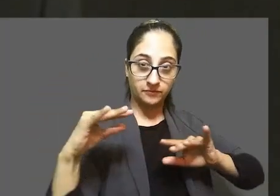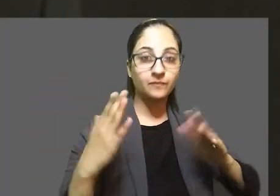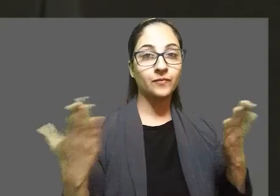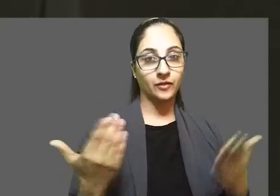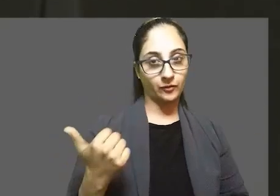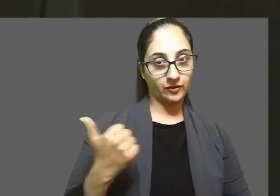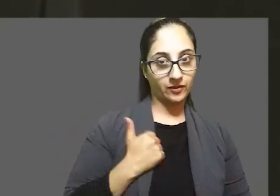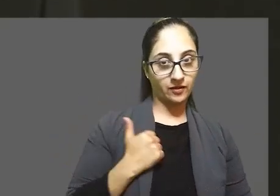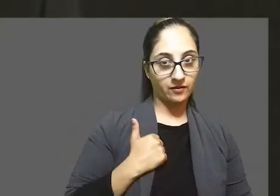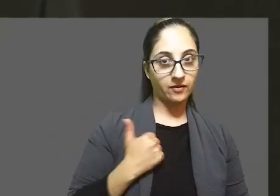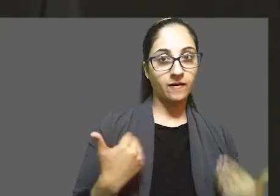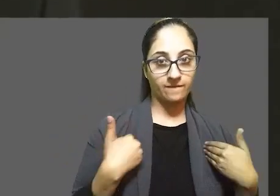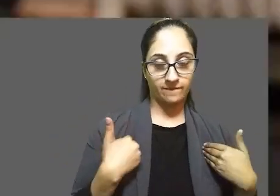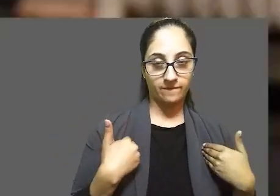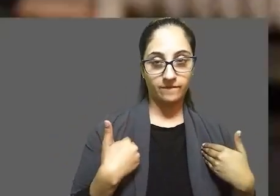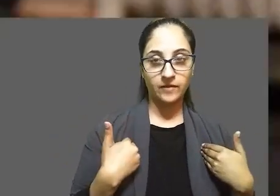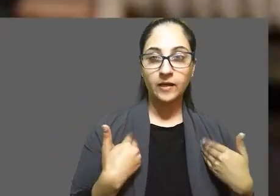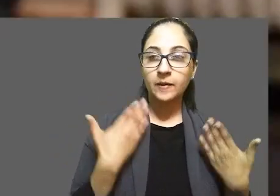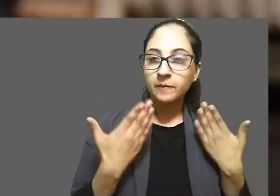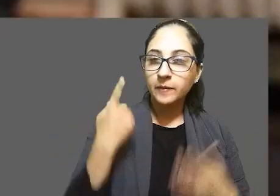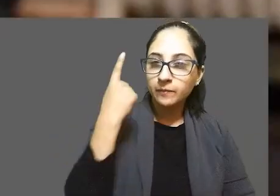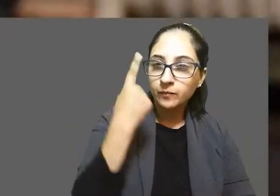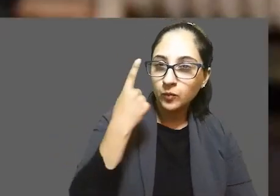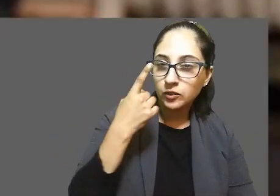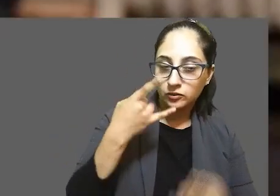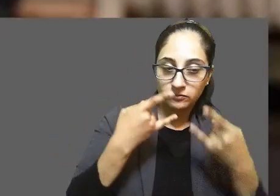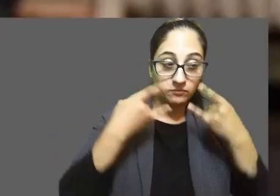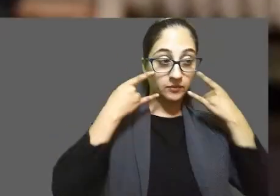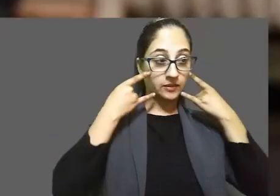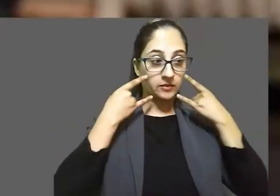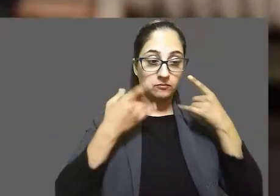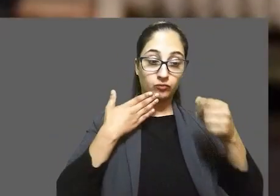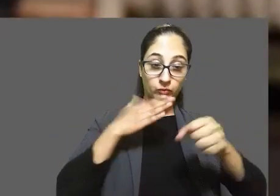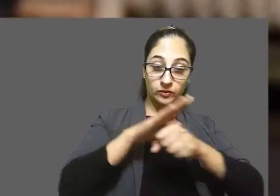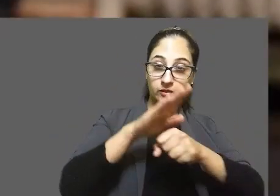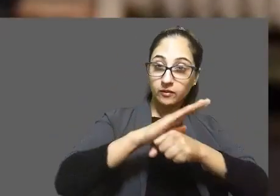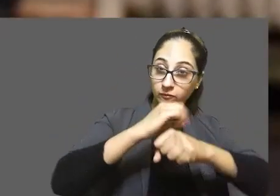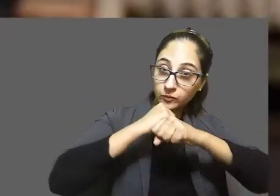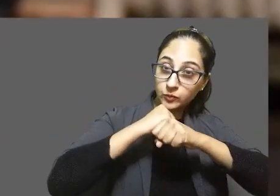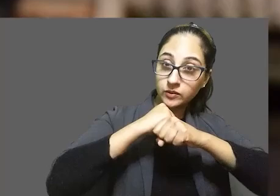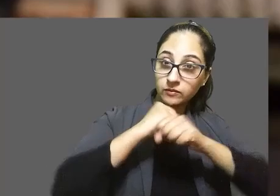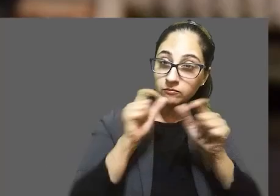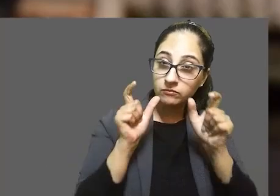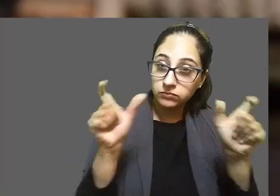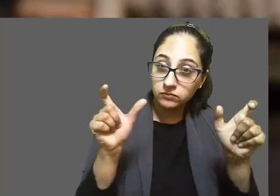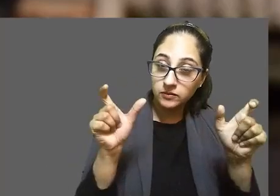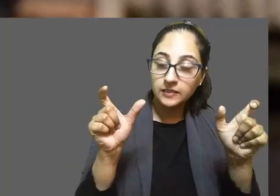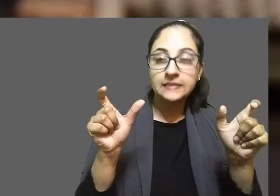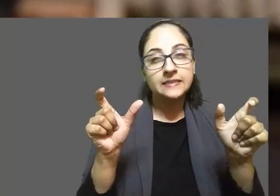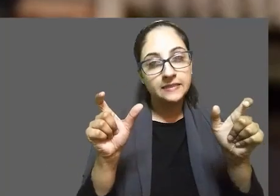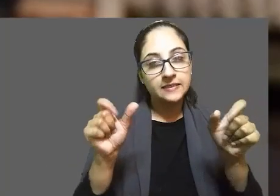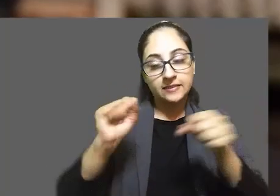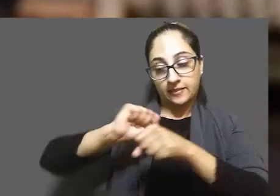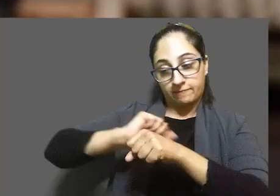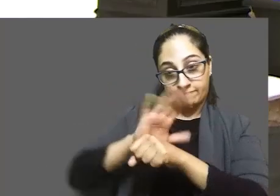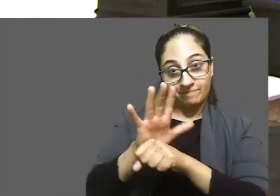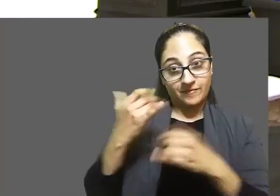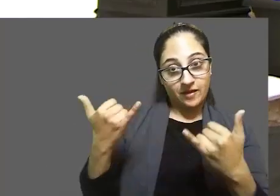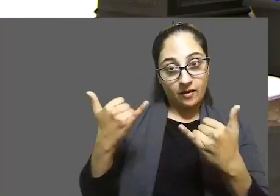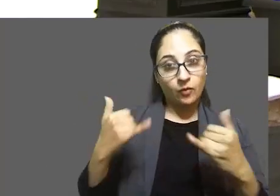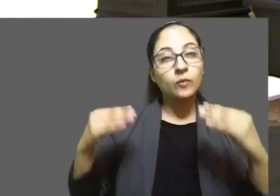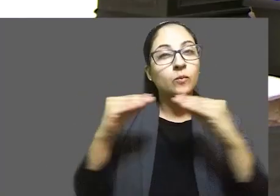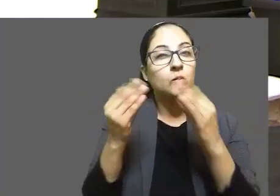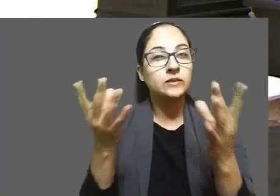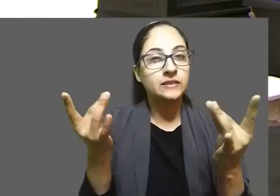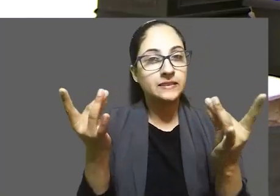need to do anything differently with your mask. What we know about these new variants is that they're stickier. They have an easier time attaching to our cells and getting in,